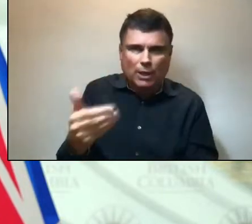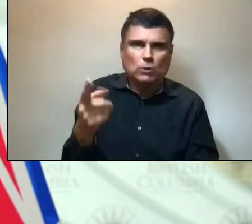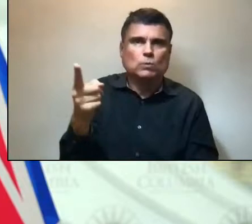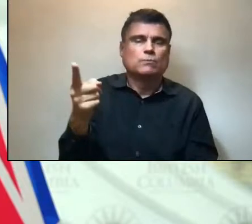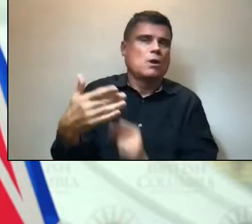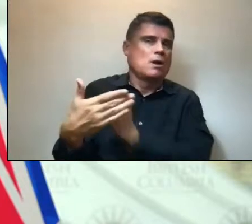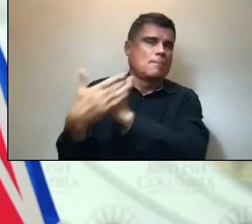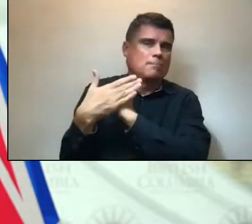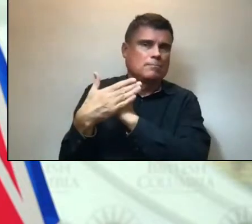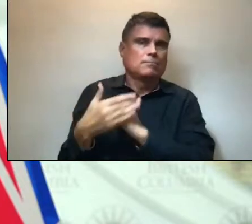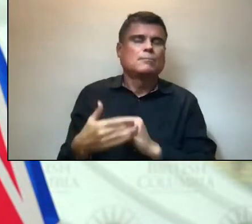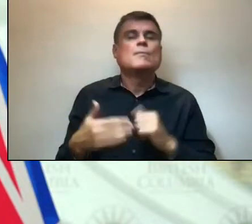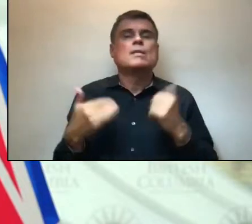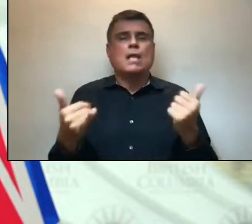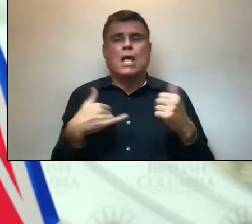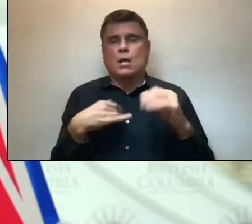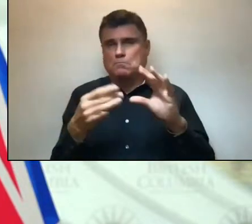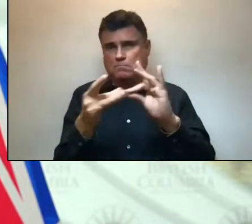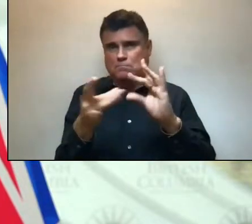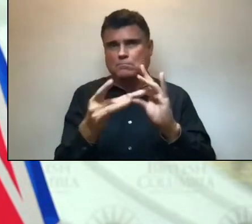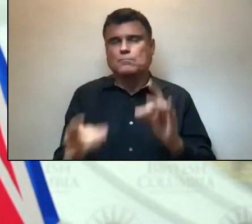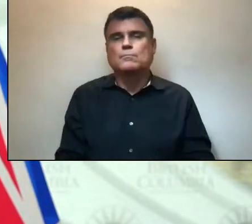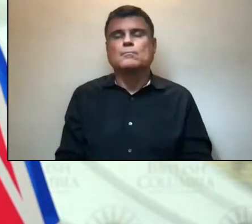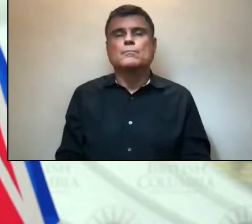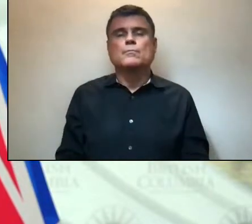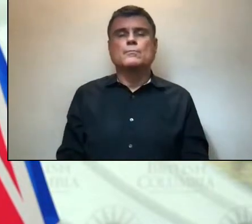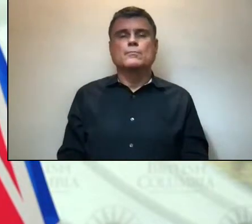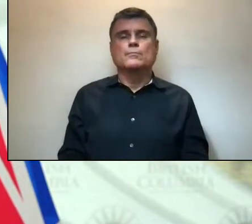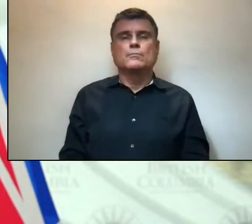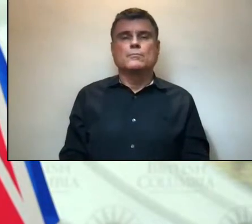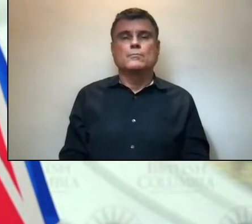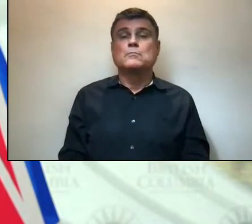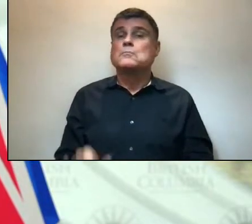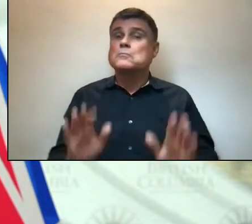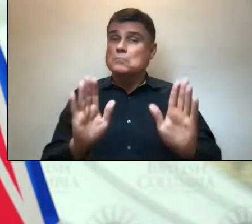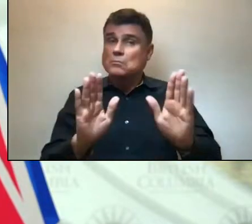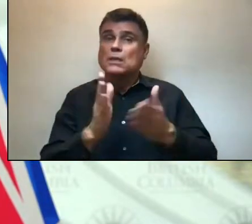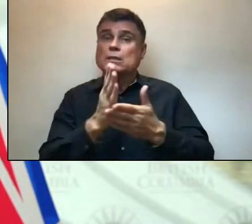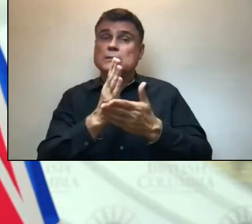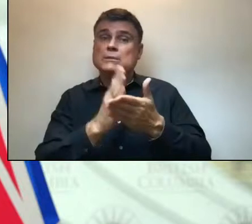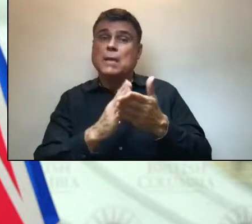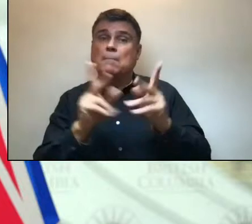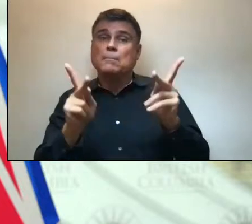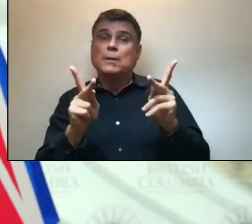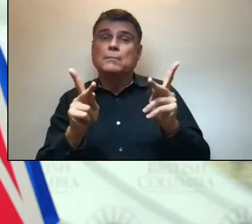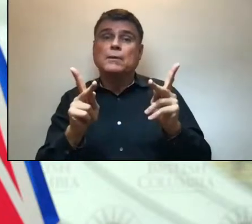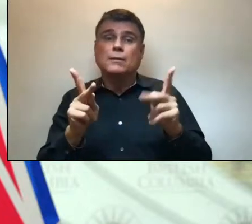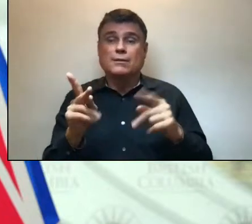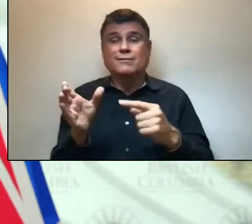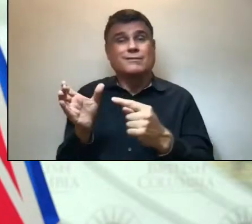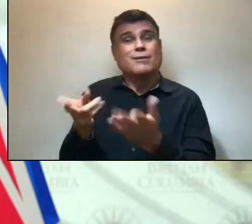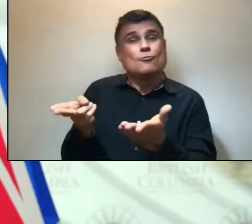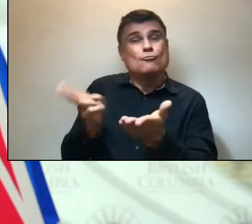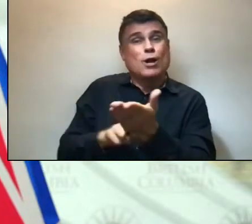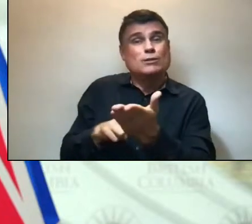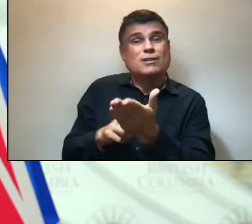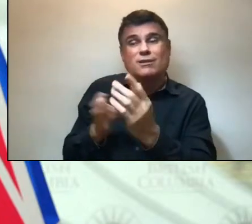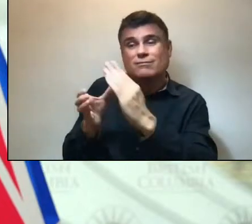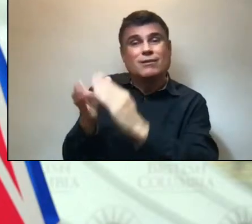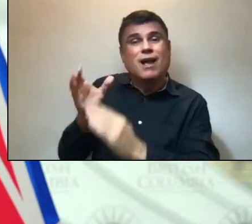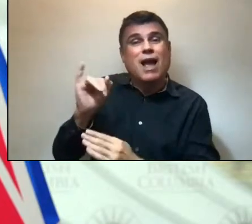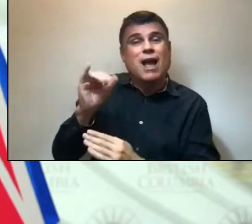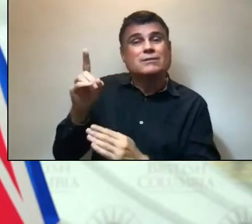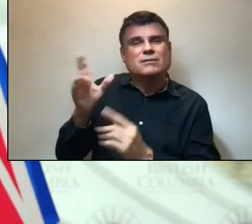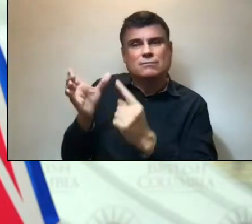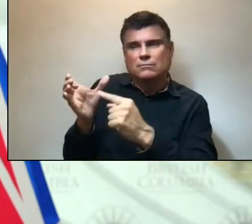with respect to suspicious vaccine records. Throughout the week of December 14th, letters will be mailed to